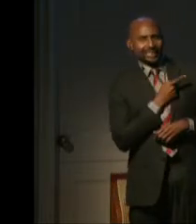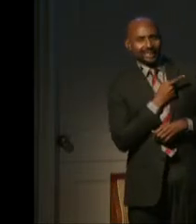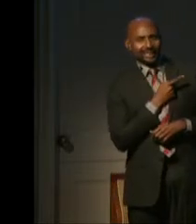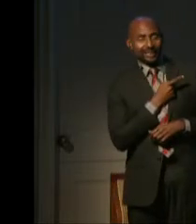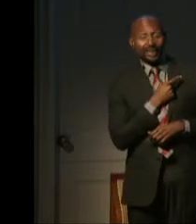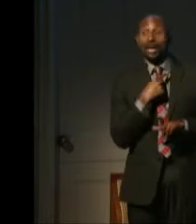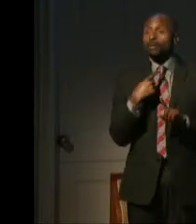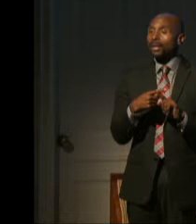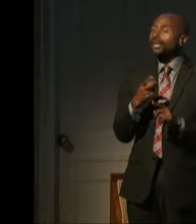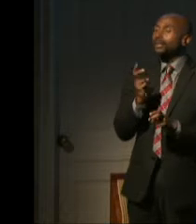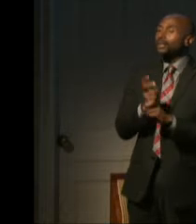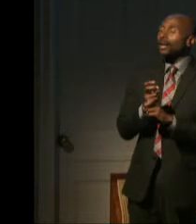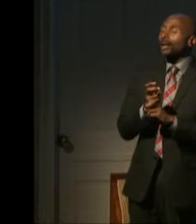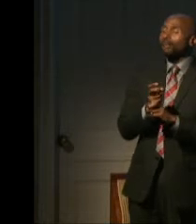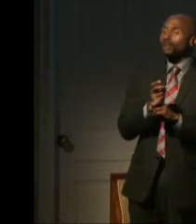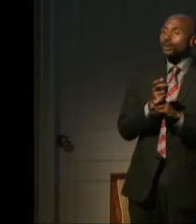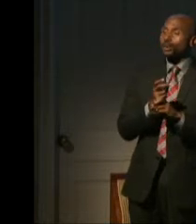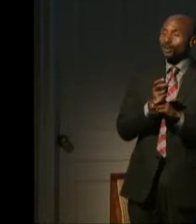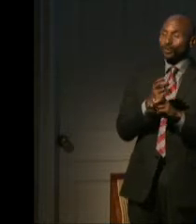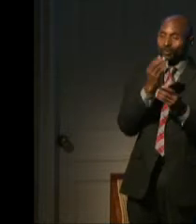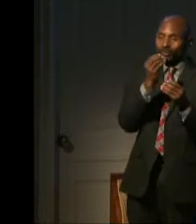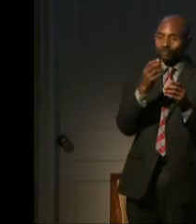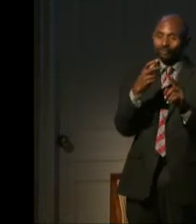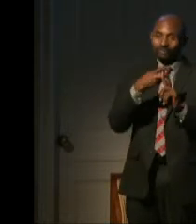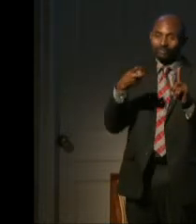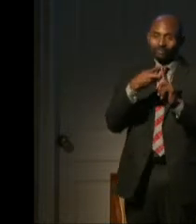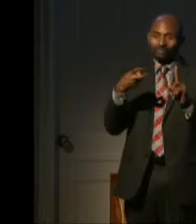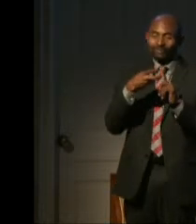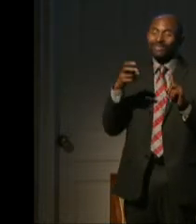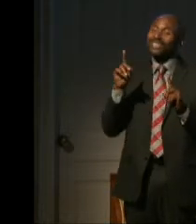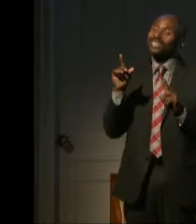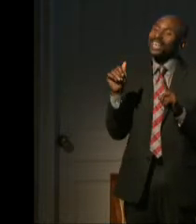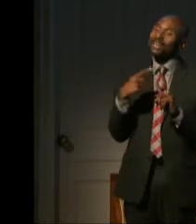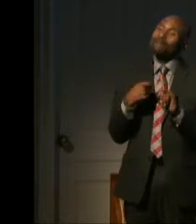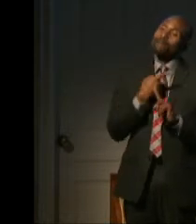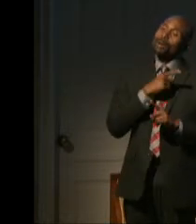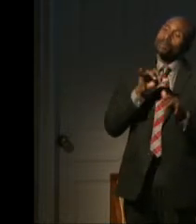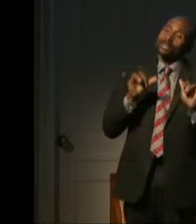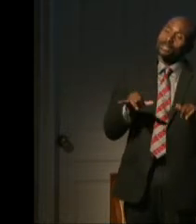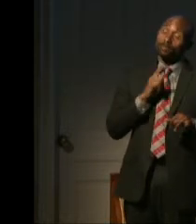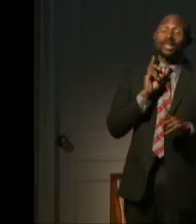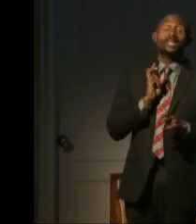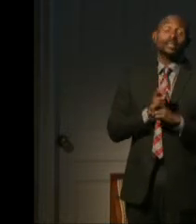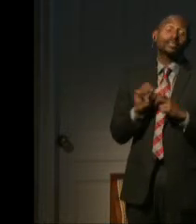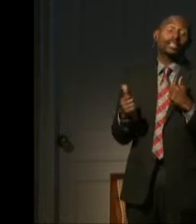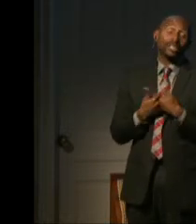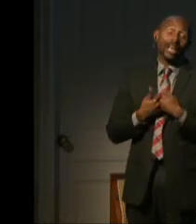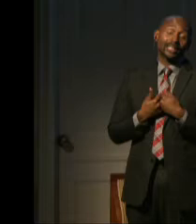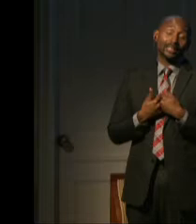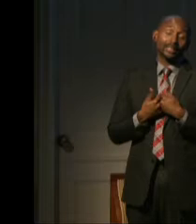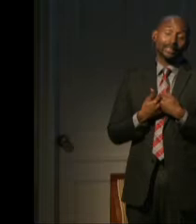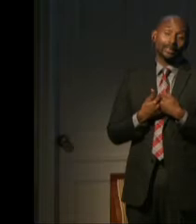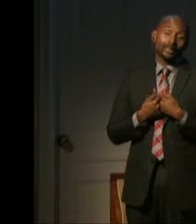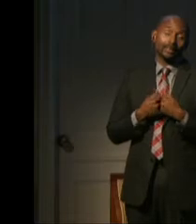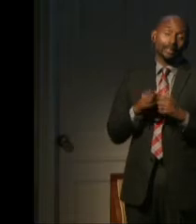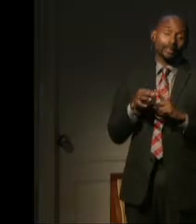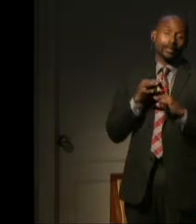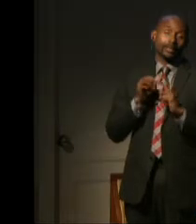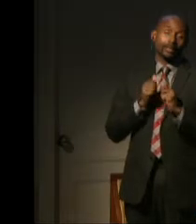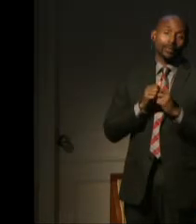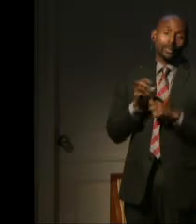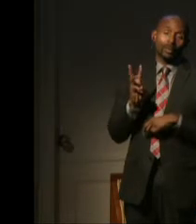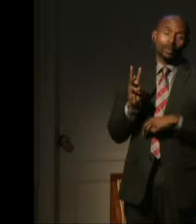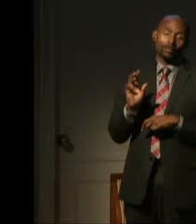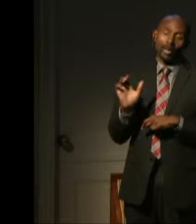data out of these systems. It's a challenge, certainly one that we've come up against at the Williams College Museum of Art.